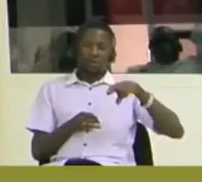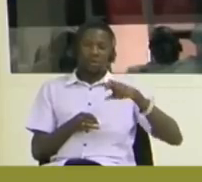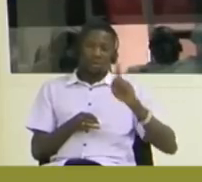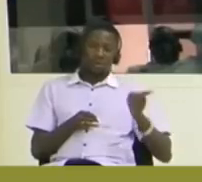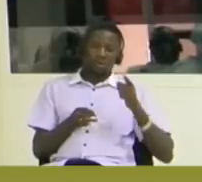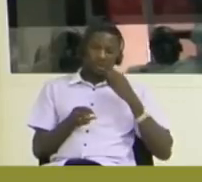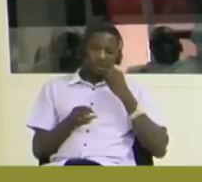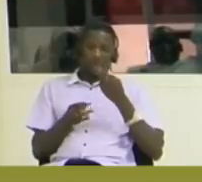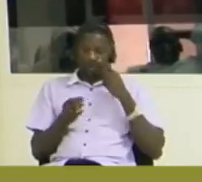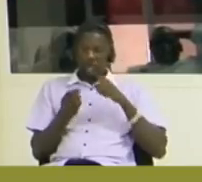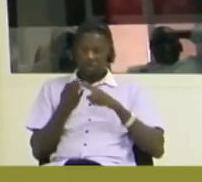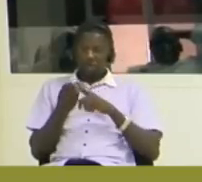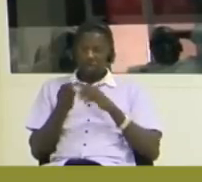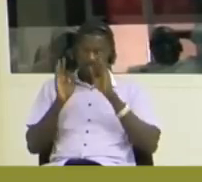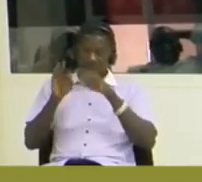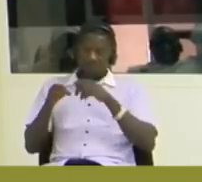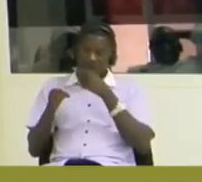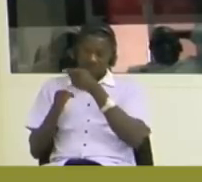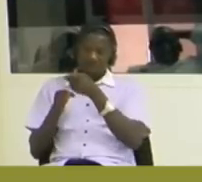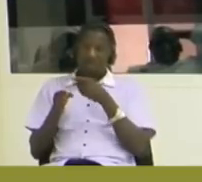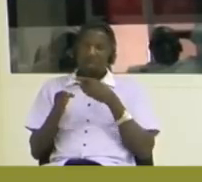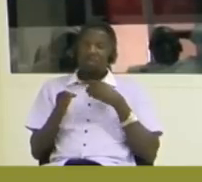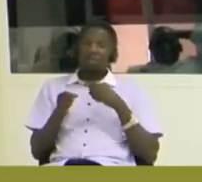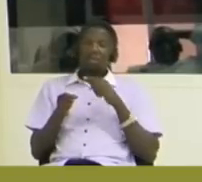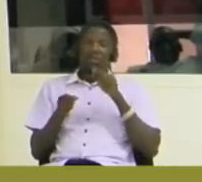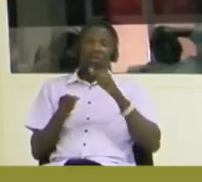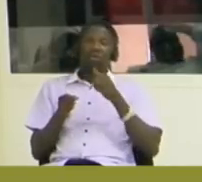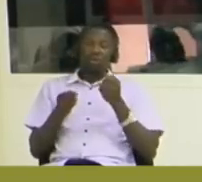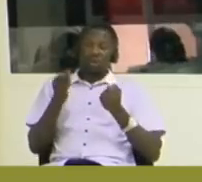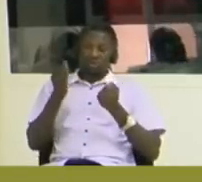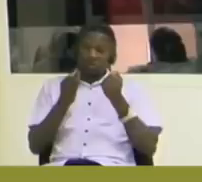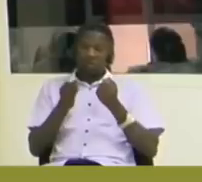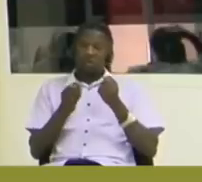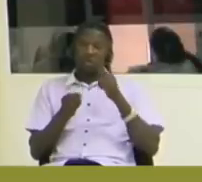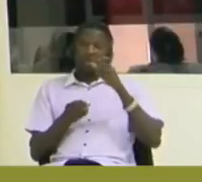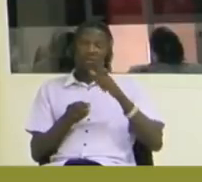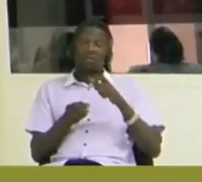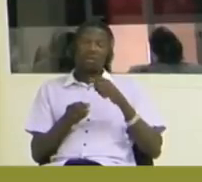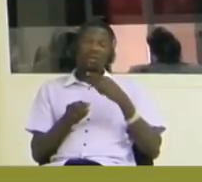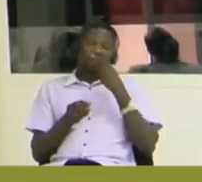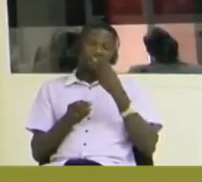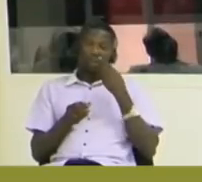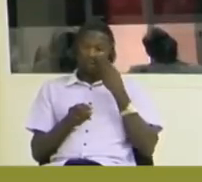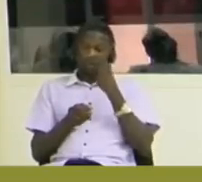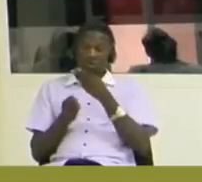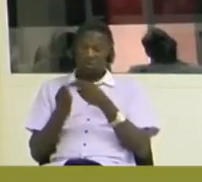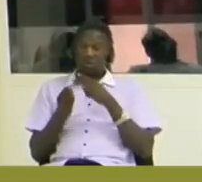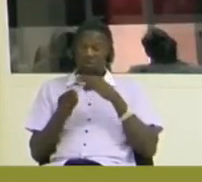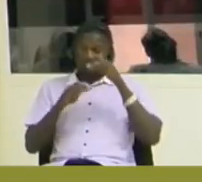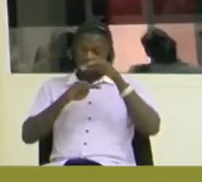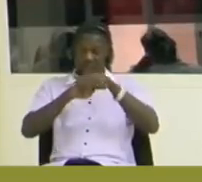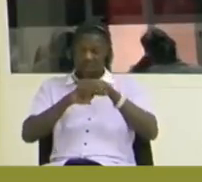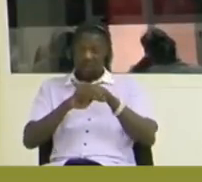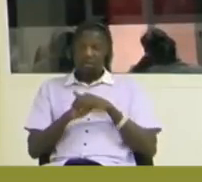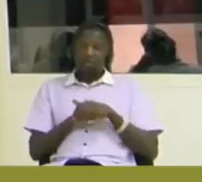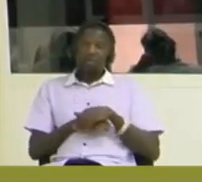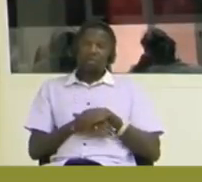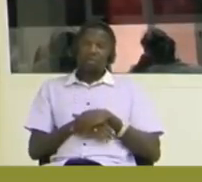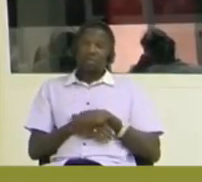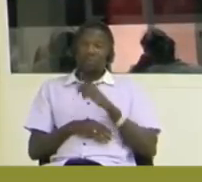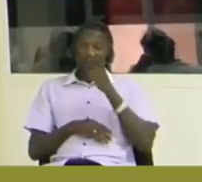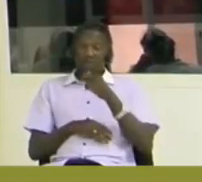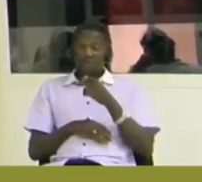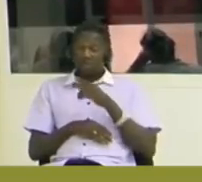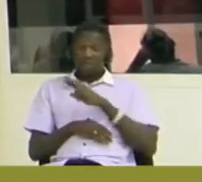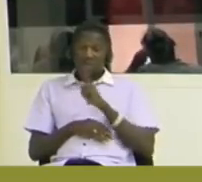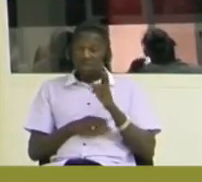driver, Lamindur, said he saw you in that house that night. You still deny that? Yes, sir. They are mistaken. Not